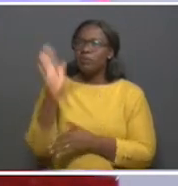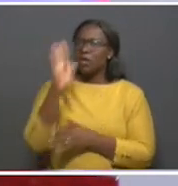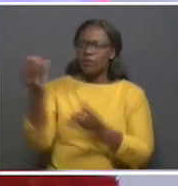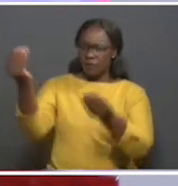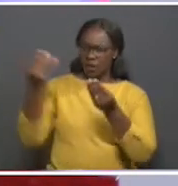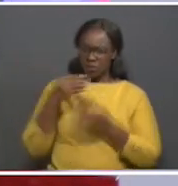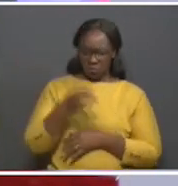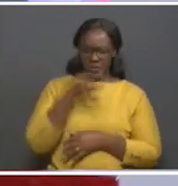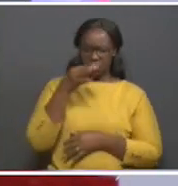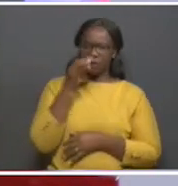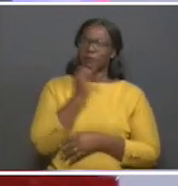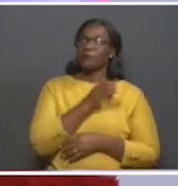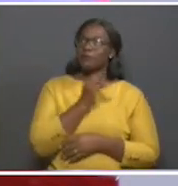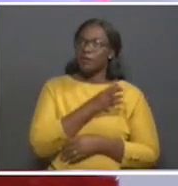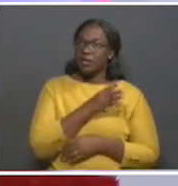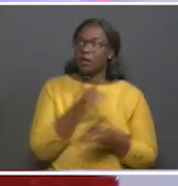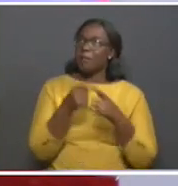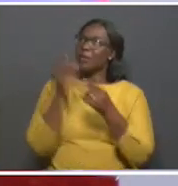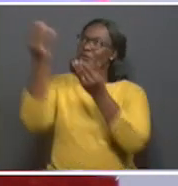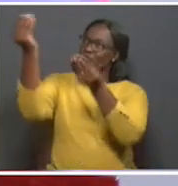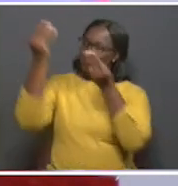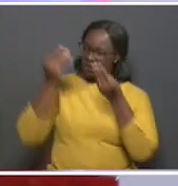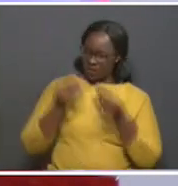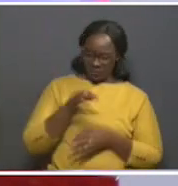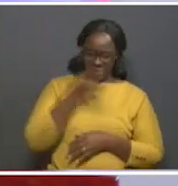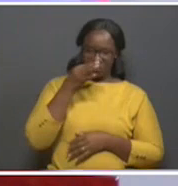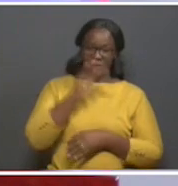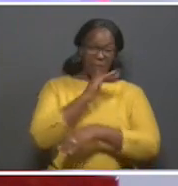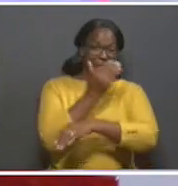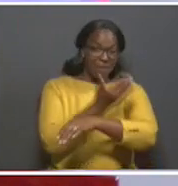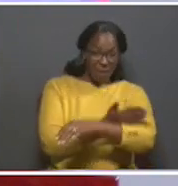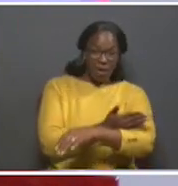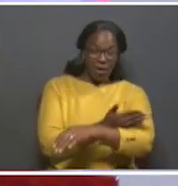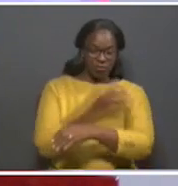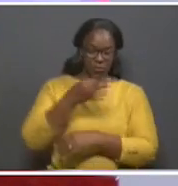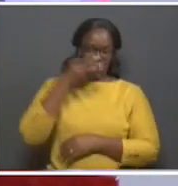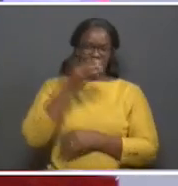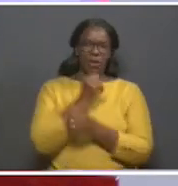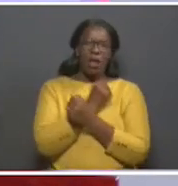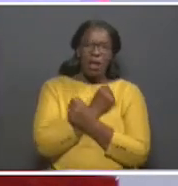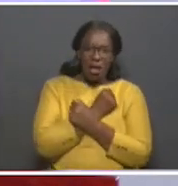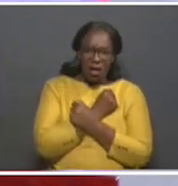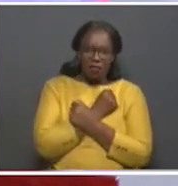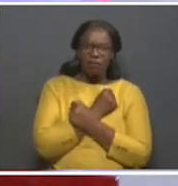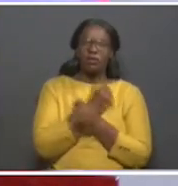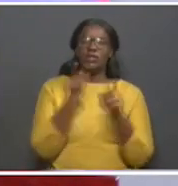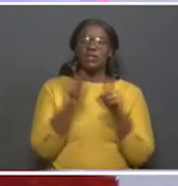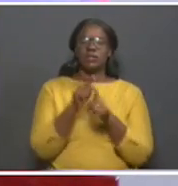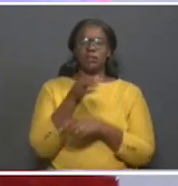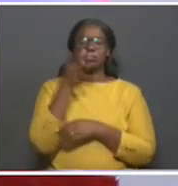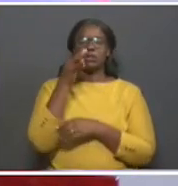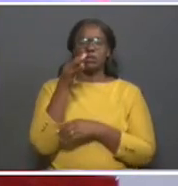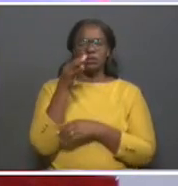a spirit of fear, but you've given us a spirit of power, a spirit of love, a spirit of a